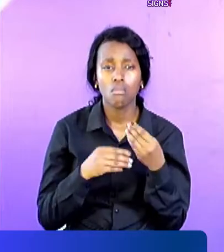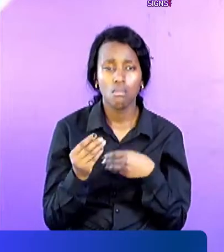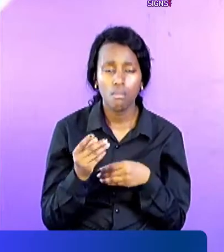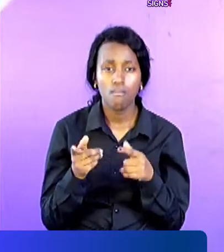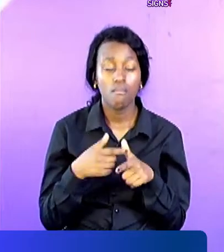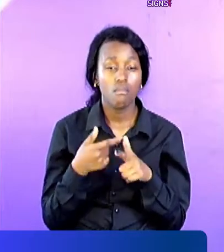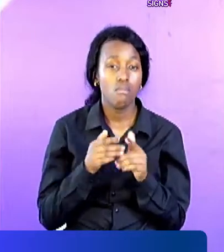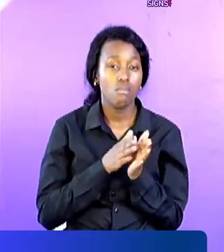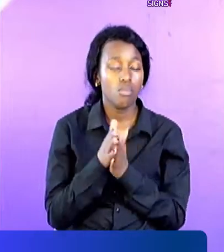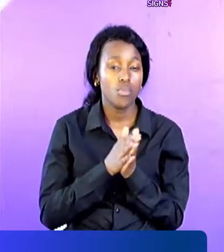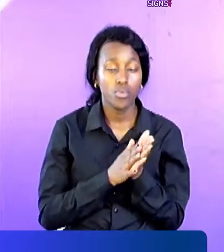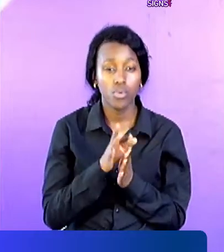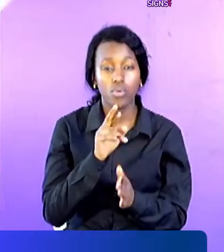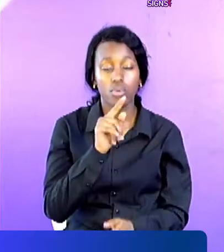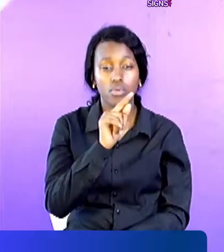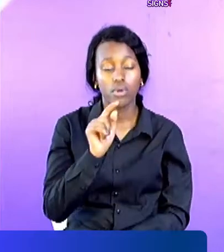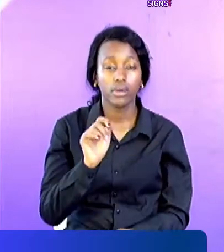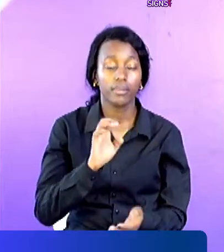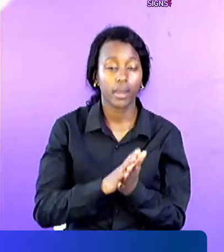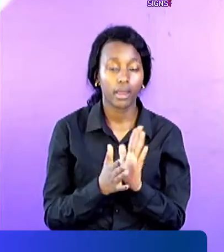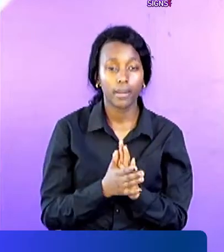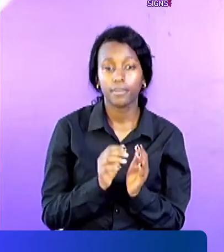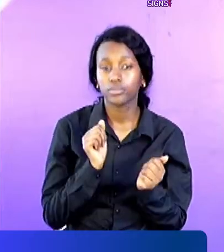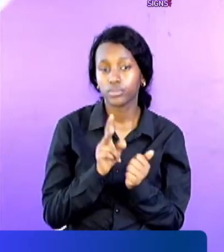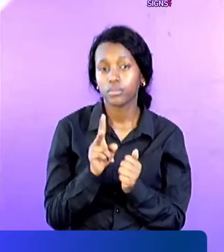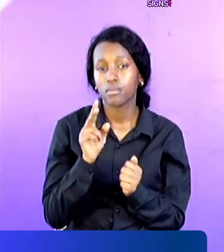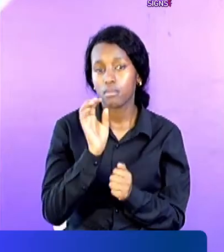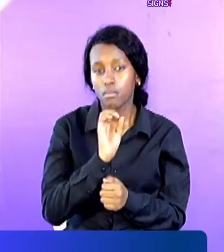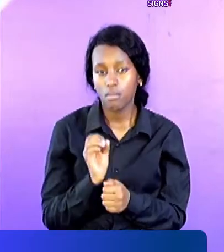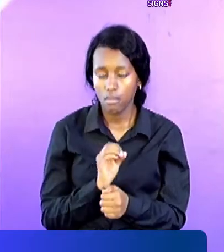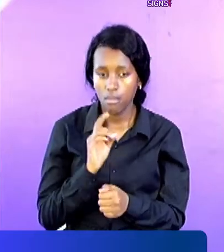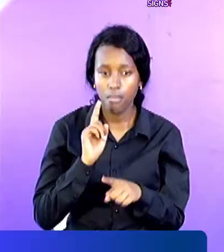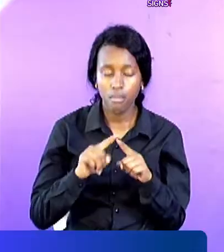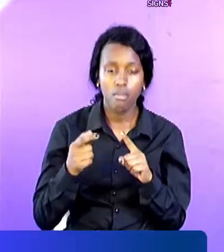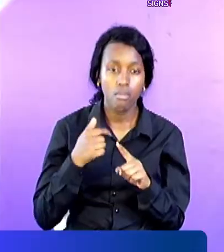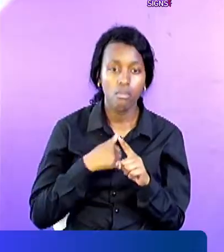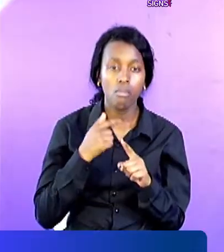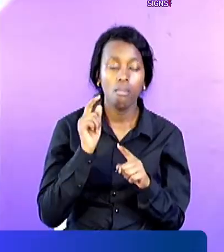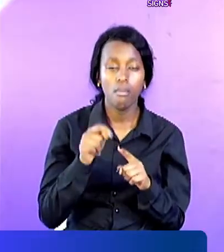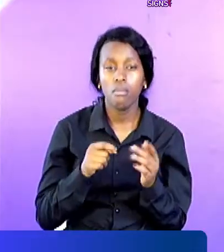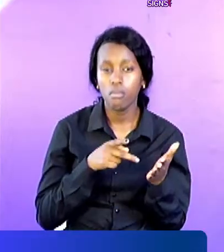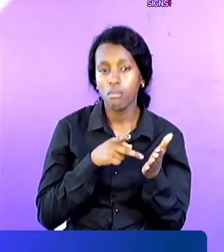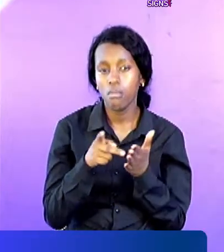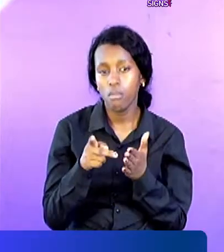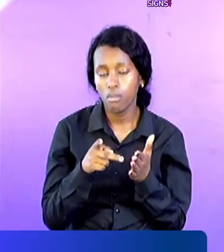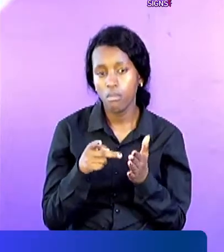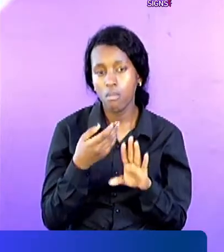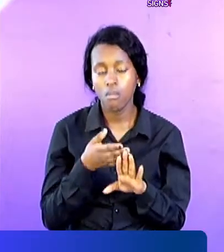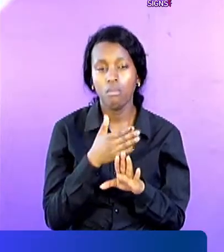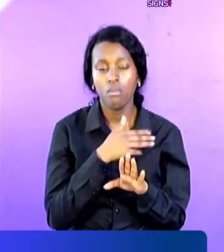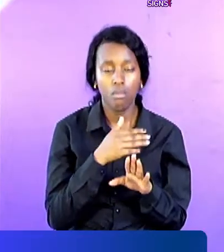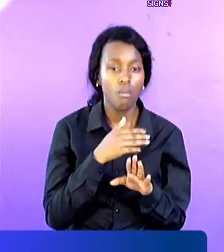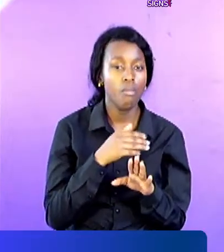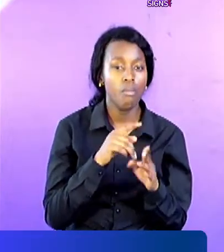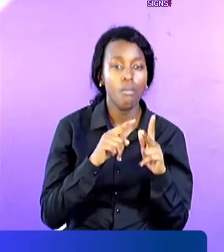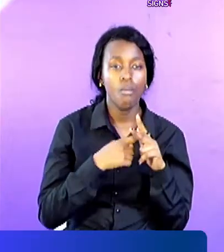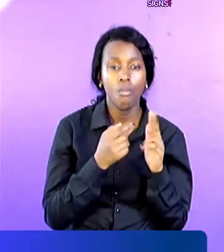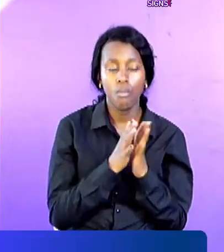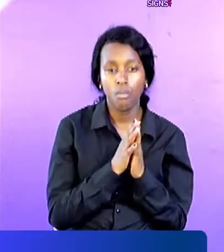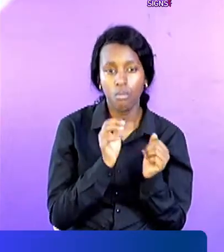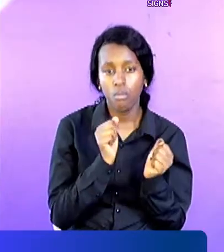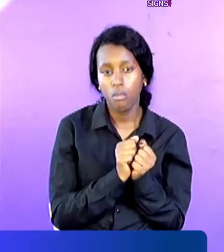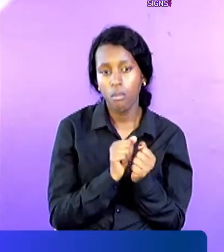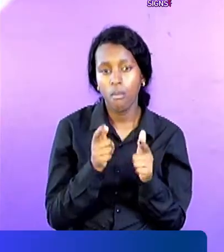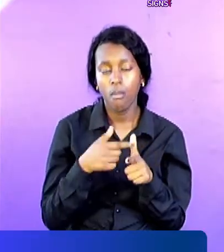12%. And you need to sell your bond, which is offering 10. Who would want to buy your bond At 12%.